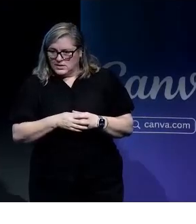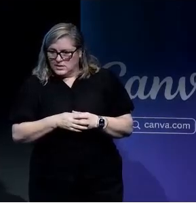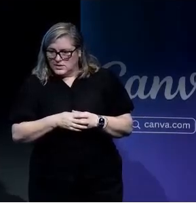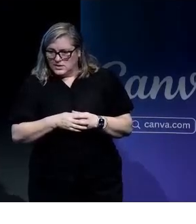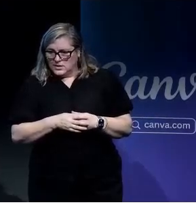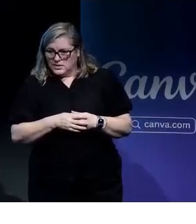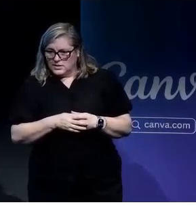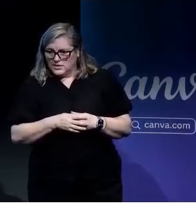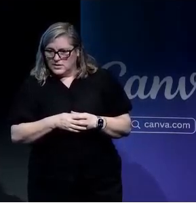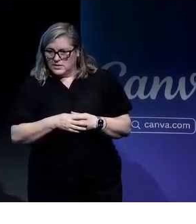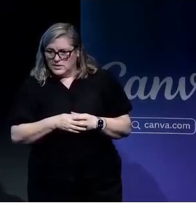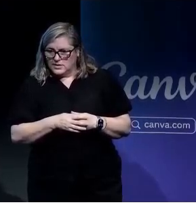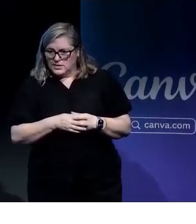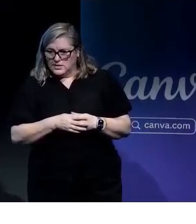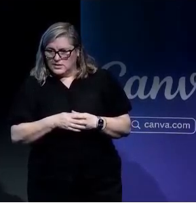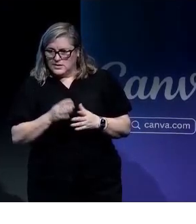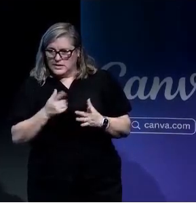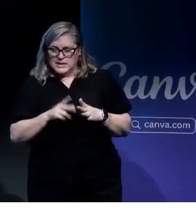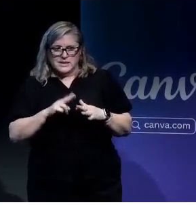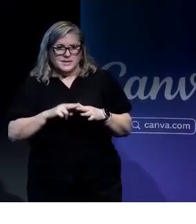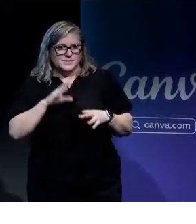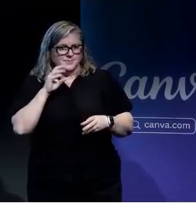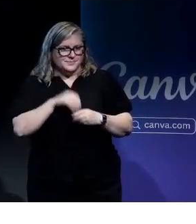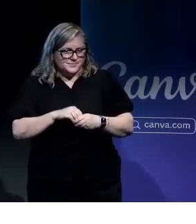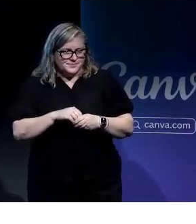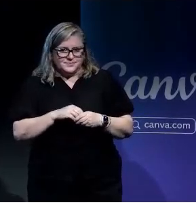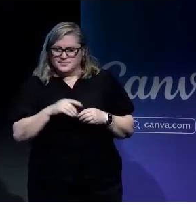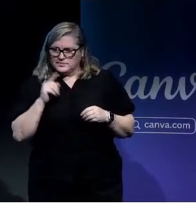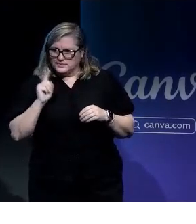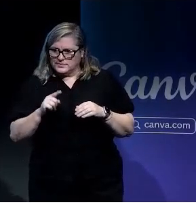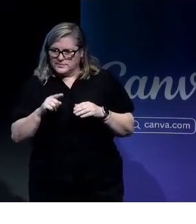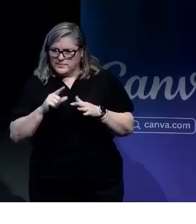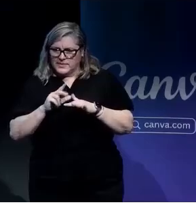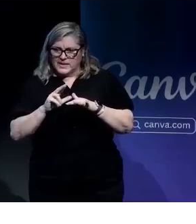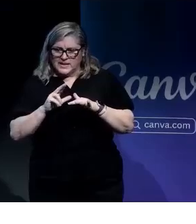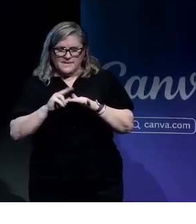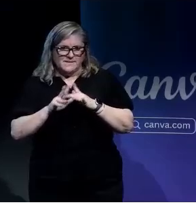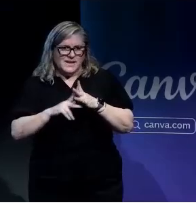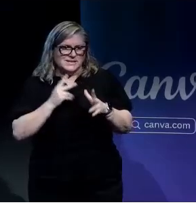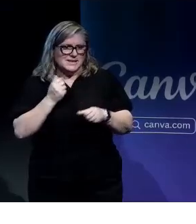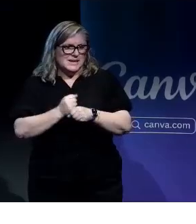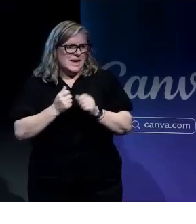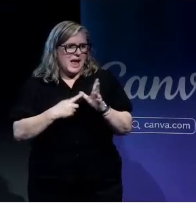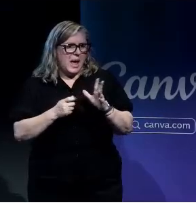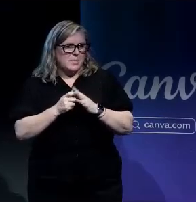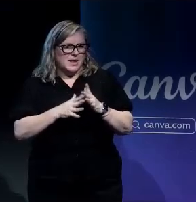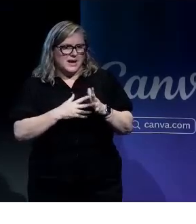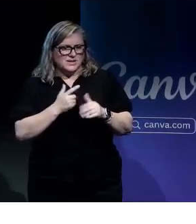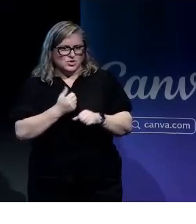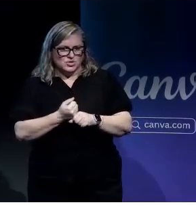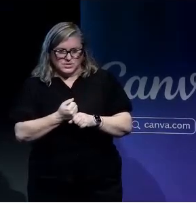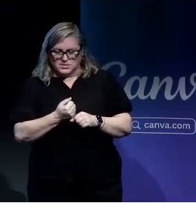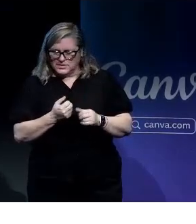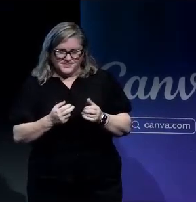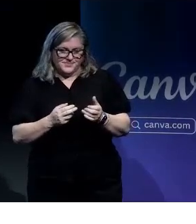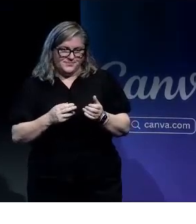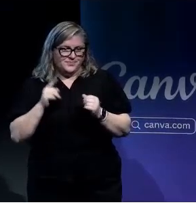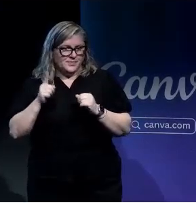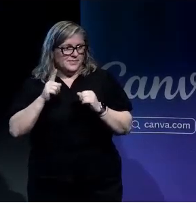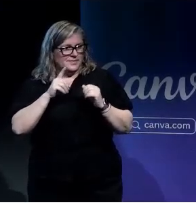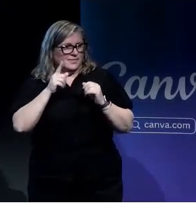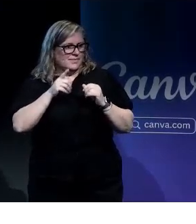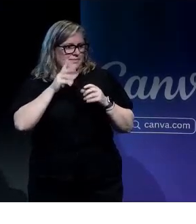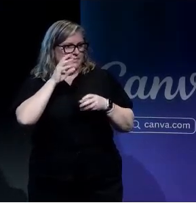you're including employee-facing applications as part of your scope, it is definitely an